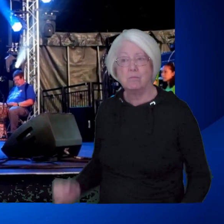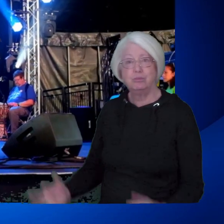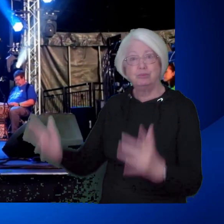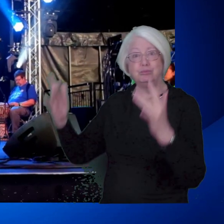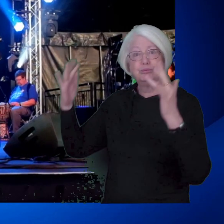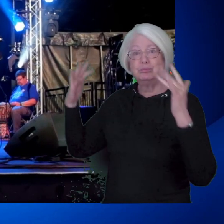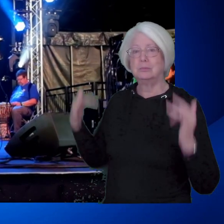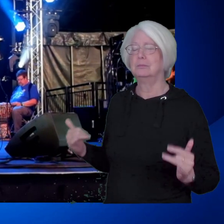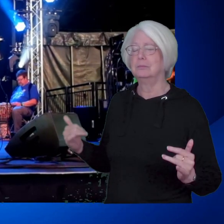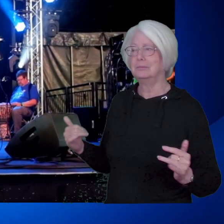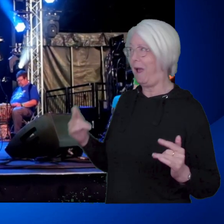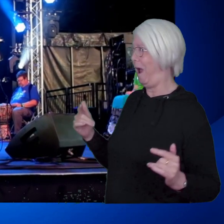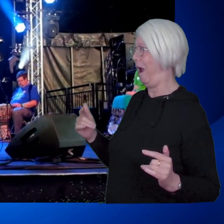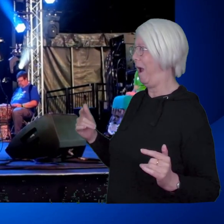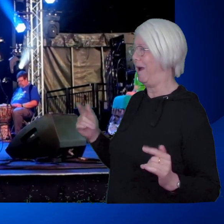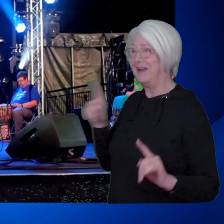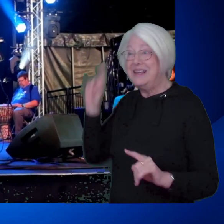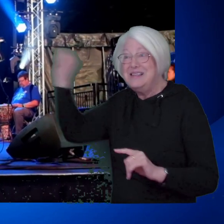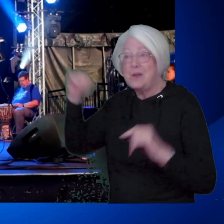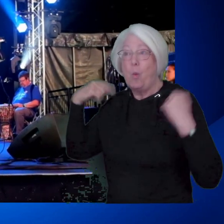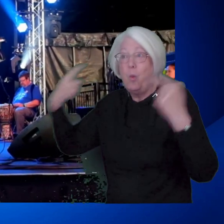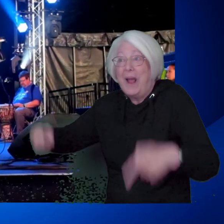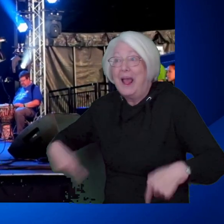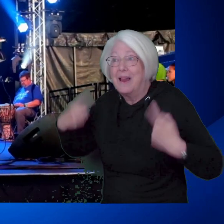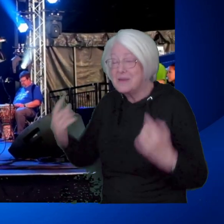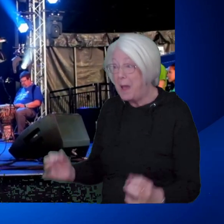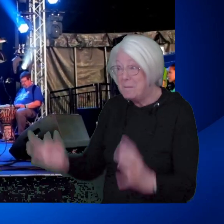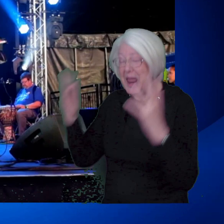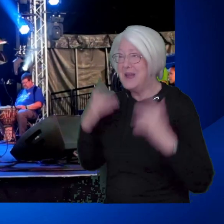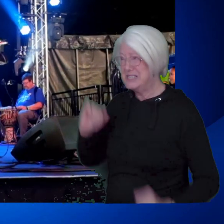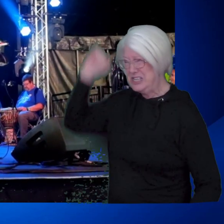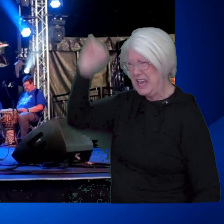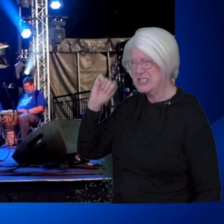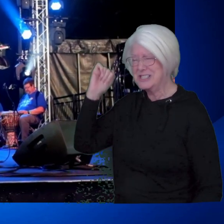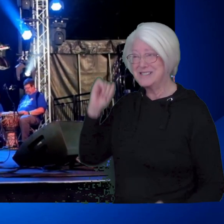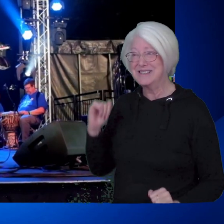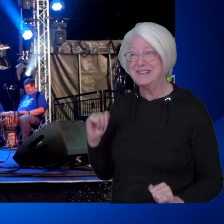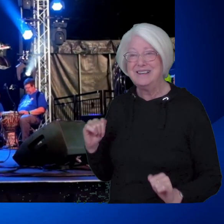ablaze. Its wheels were all ablaze, yeah!